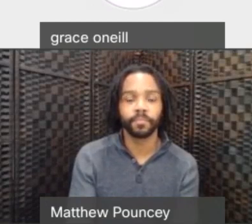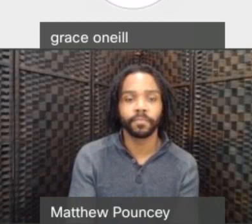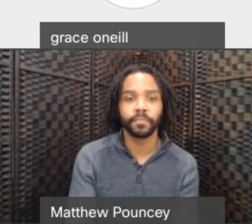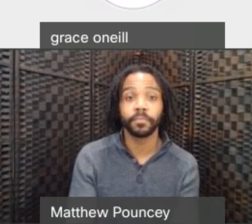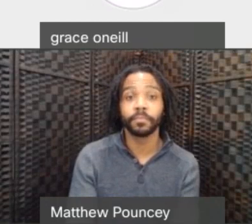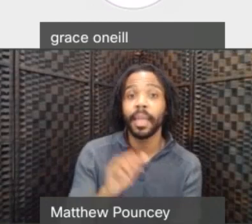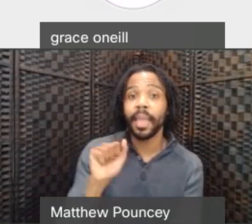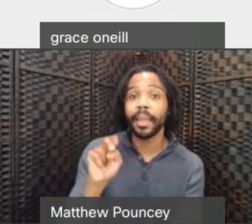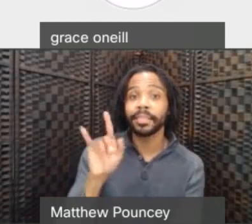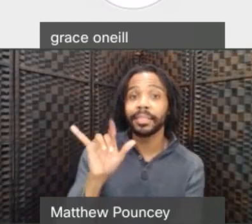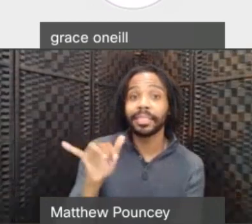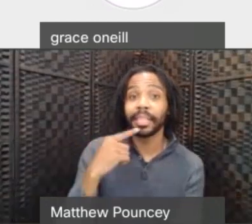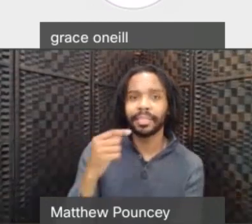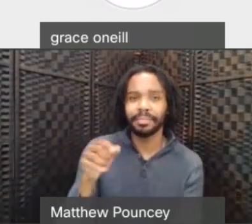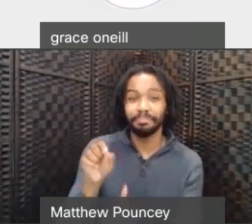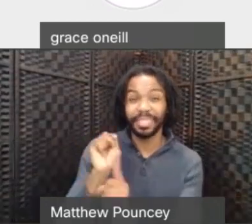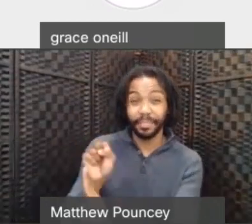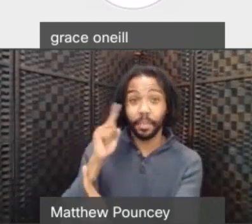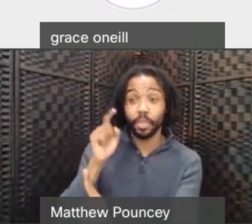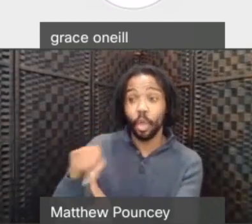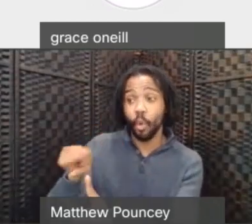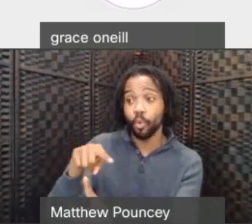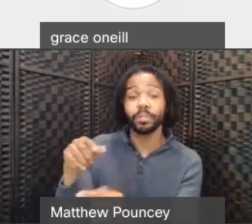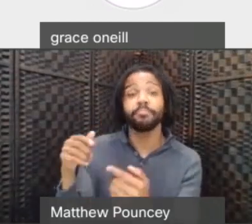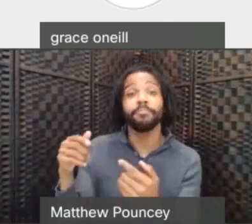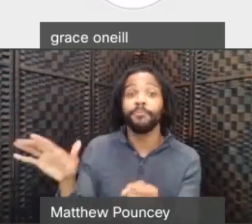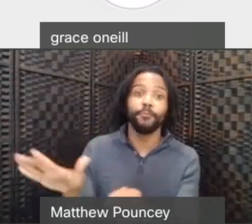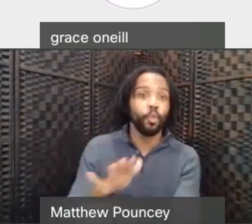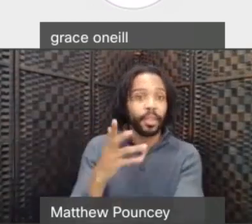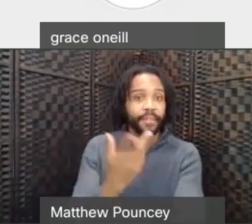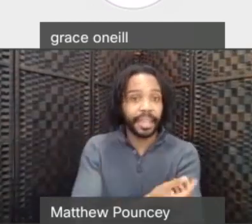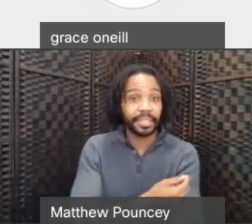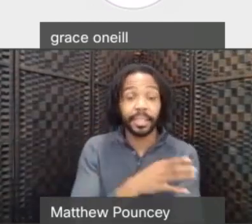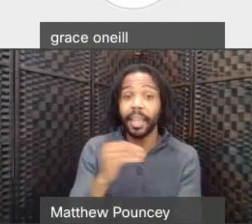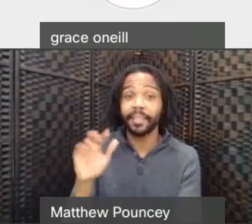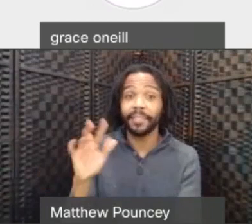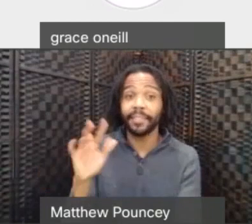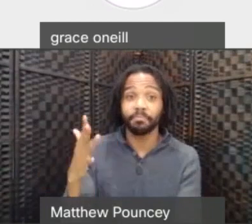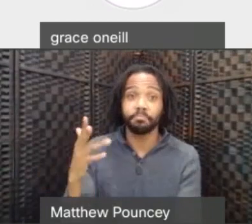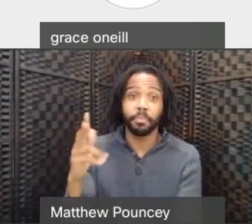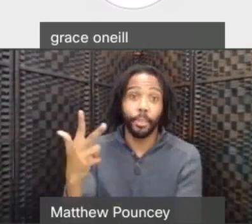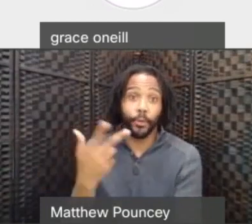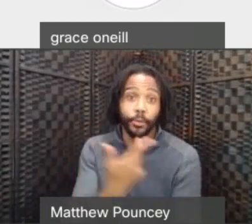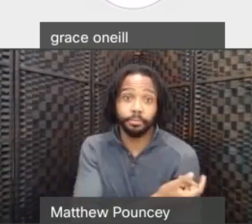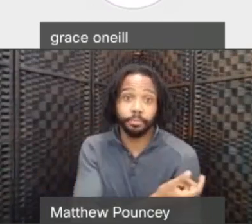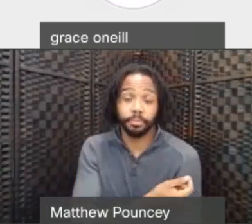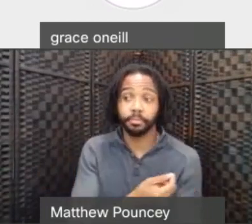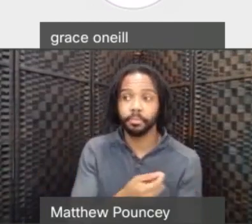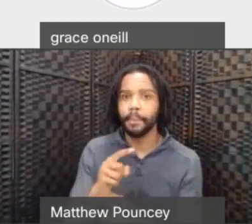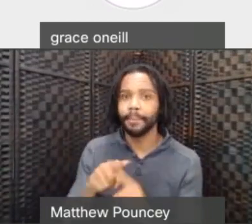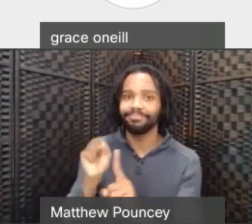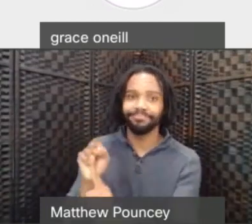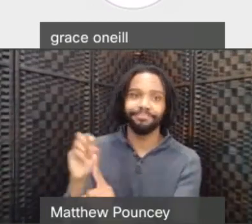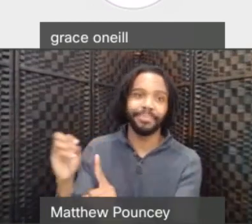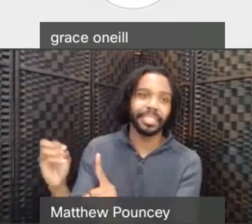Especially for those who are fully vaccinated and boosted, but were exposed or tested positive. Keeping in mind that